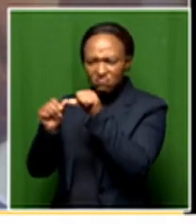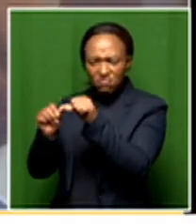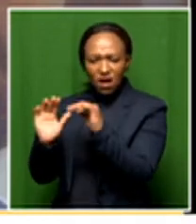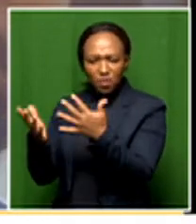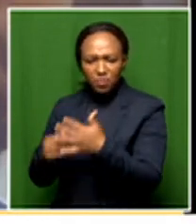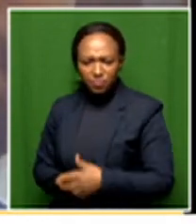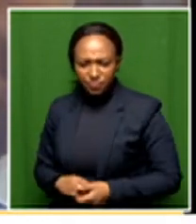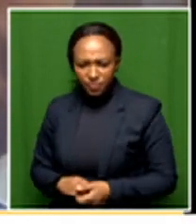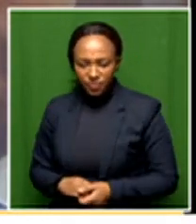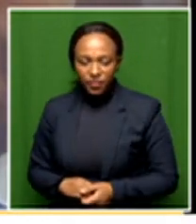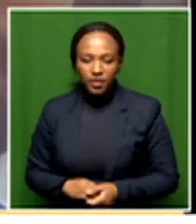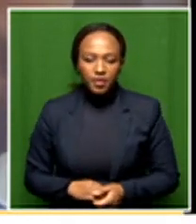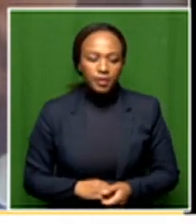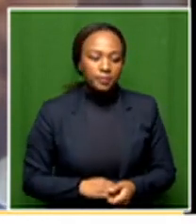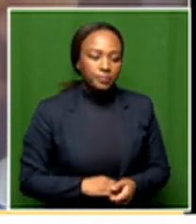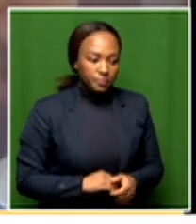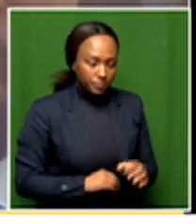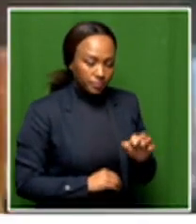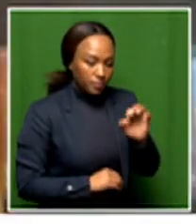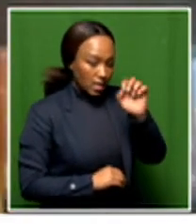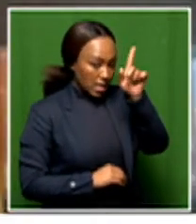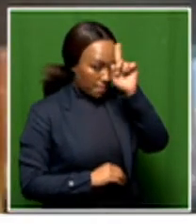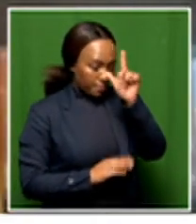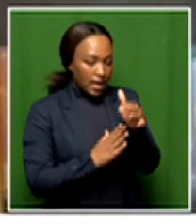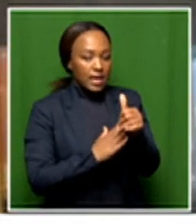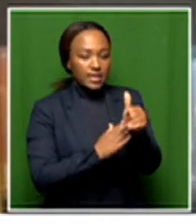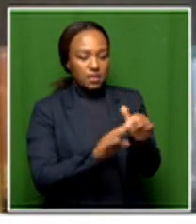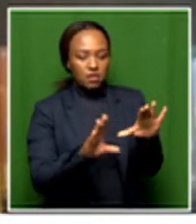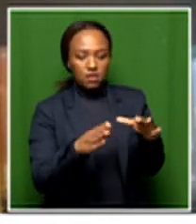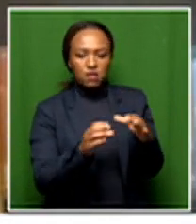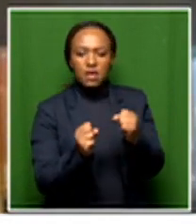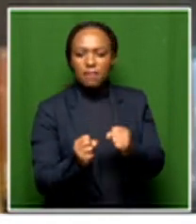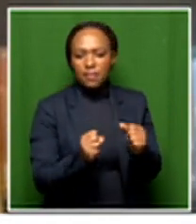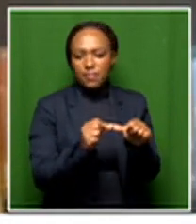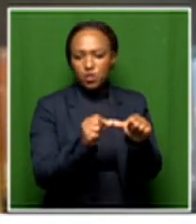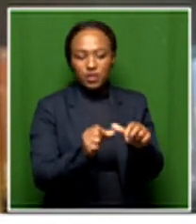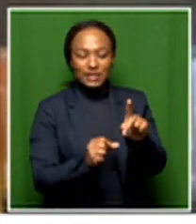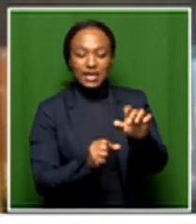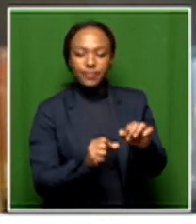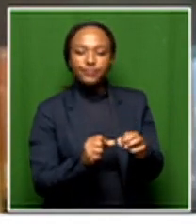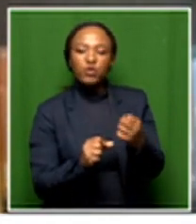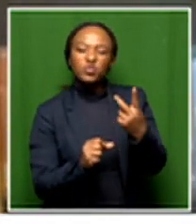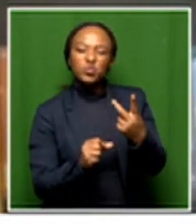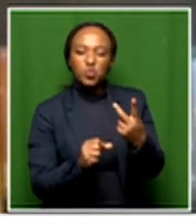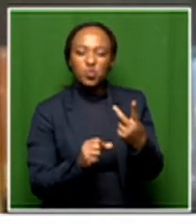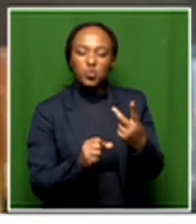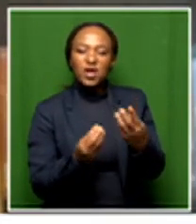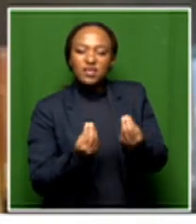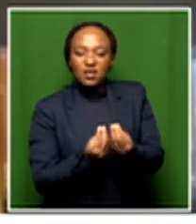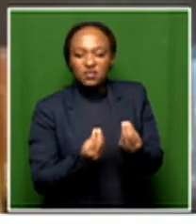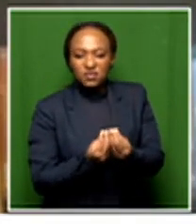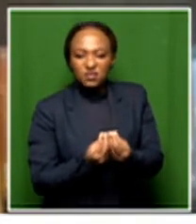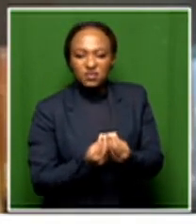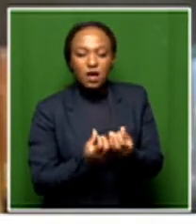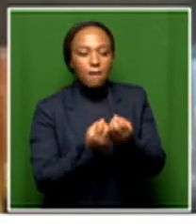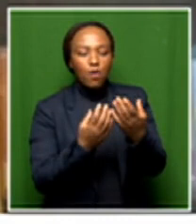Two things about those who are remaining, black leaders who are remaining in the DA. There are two things. Number one, a majority of them are prisoners